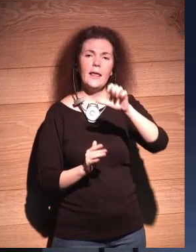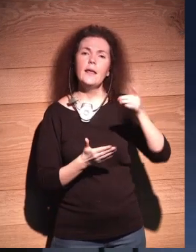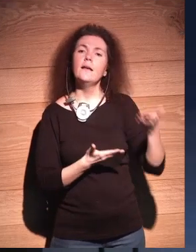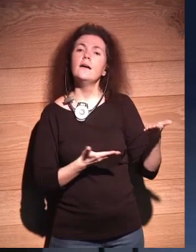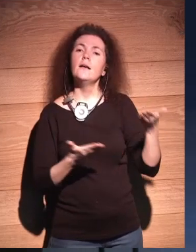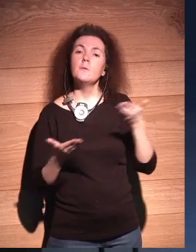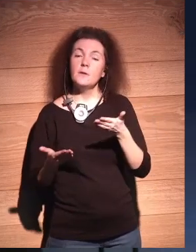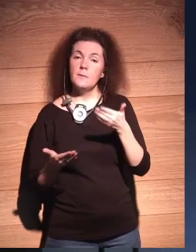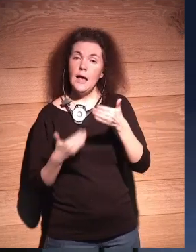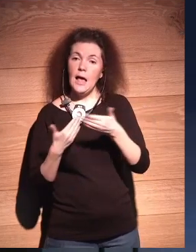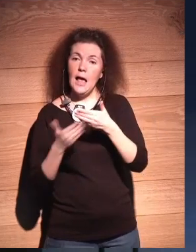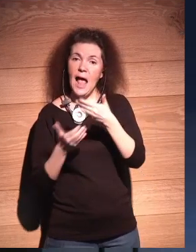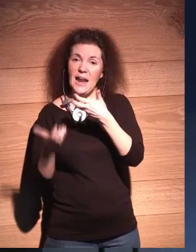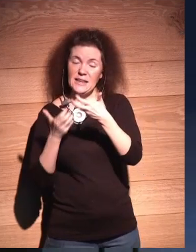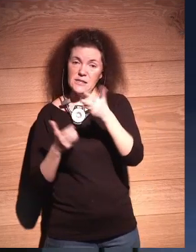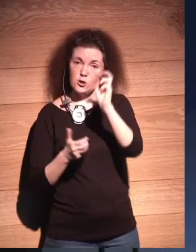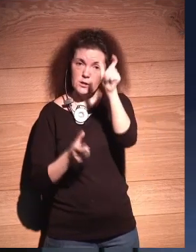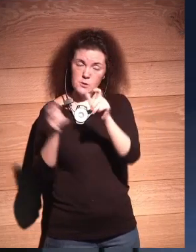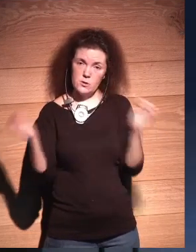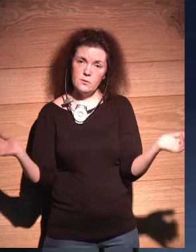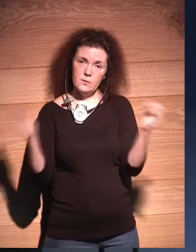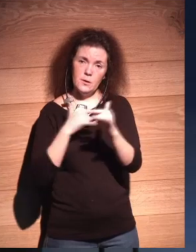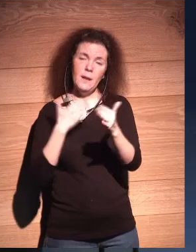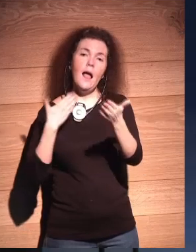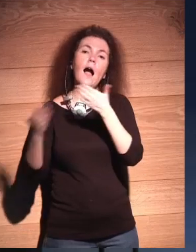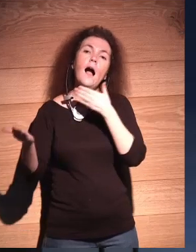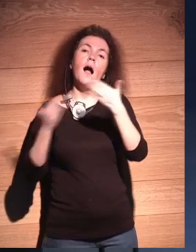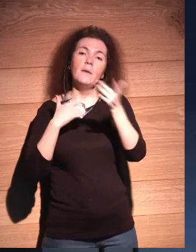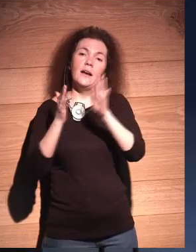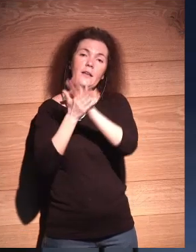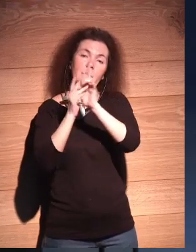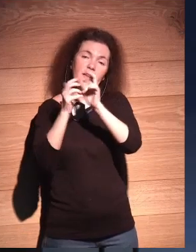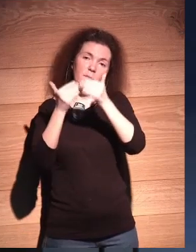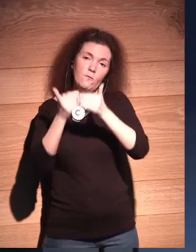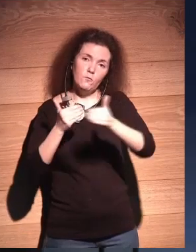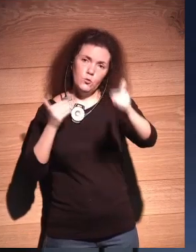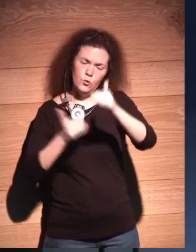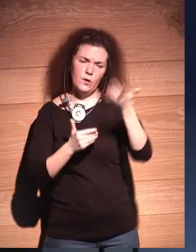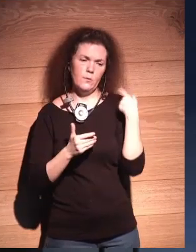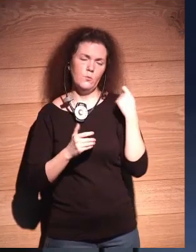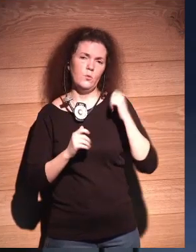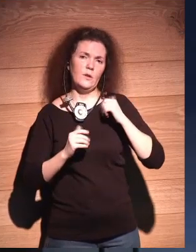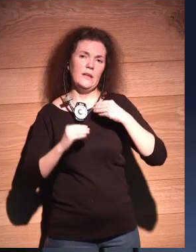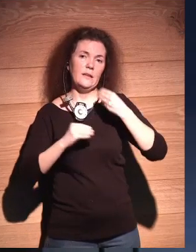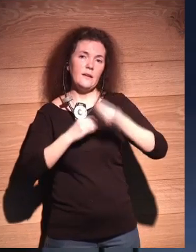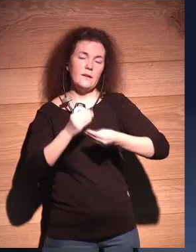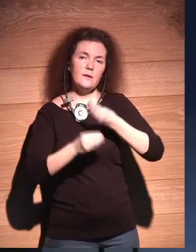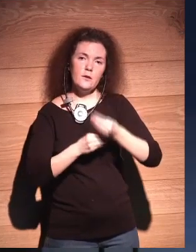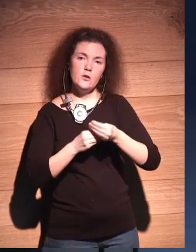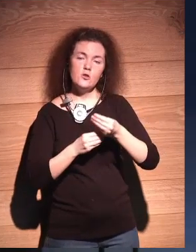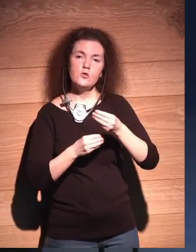future. I did one recently with an artist named Sean from Iceland, who is a really interesting writer